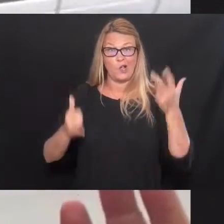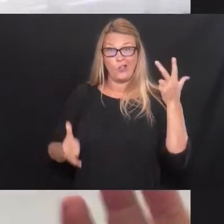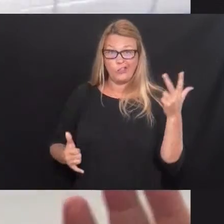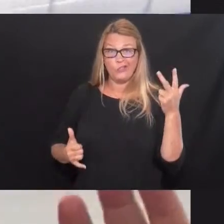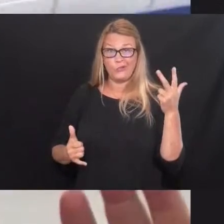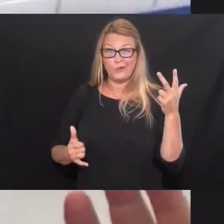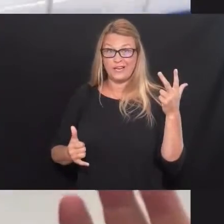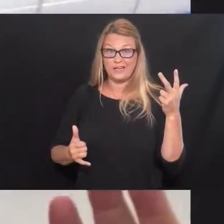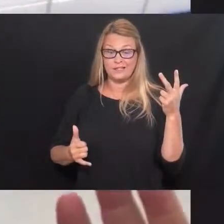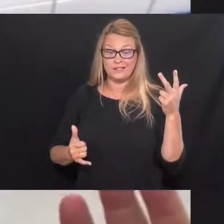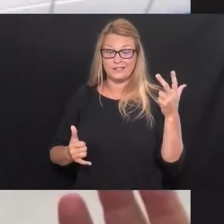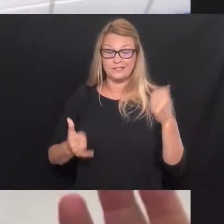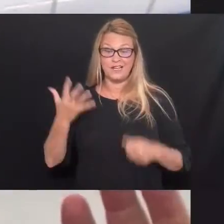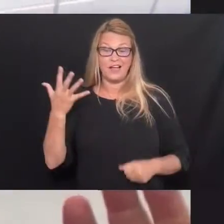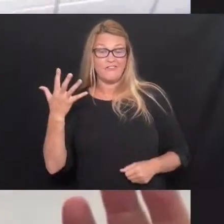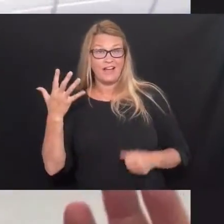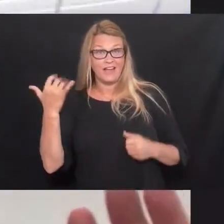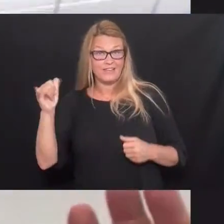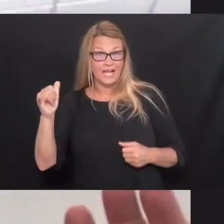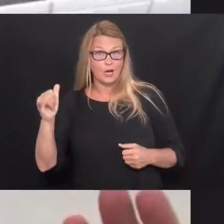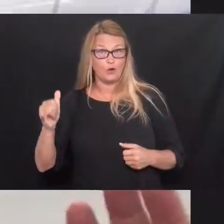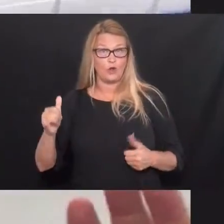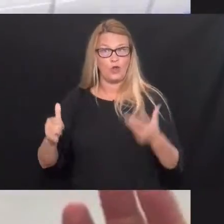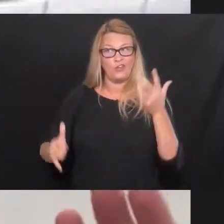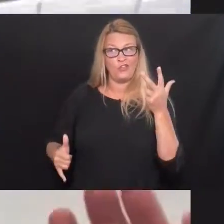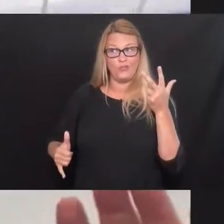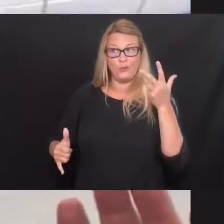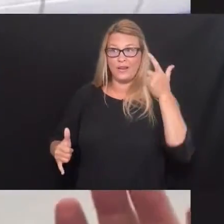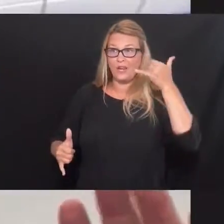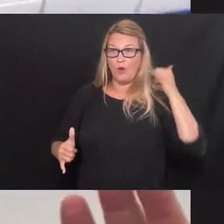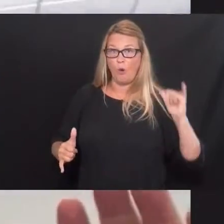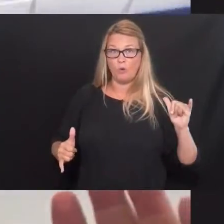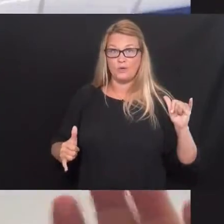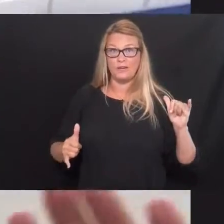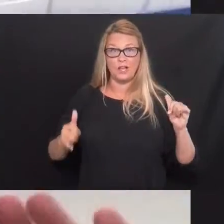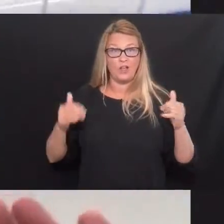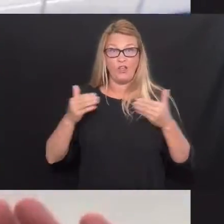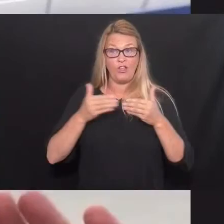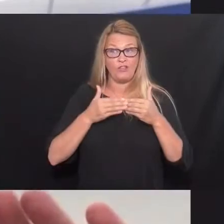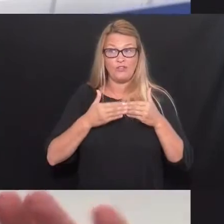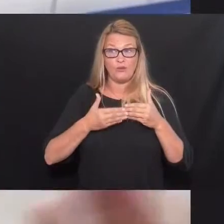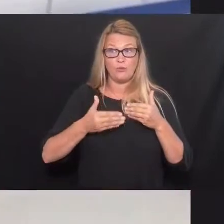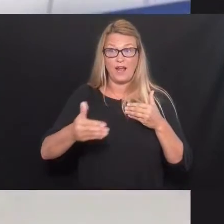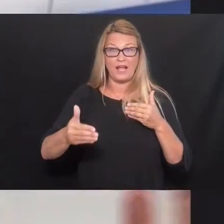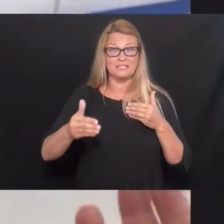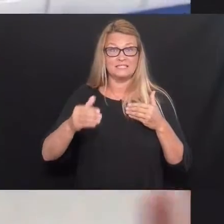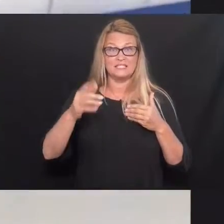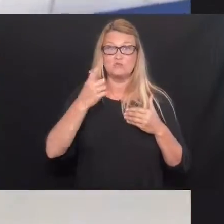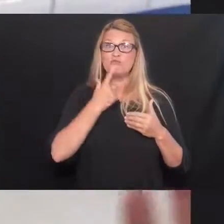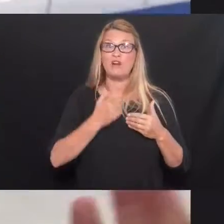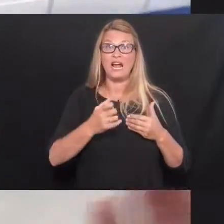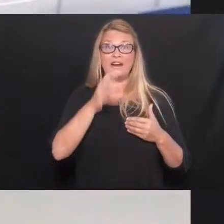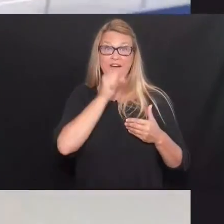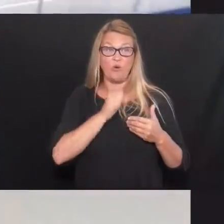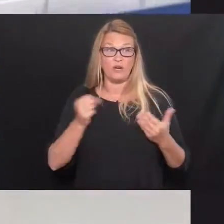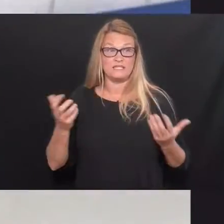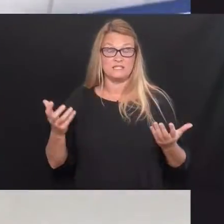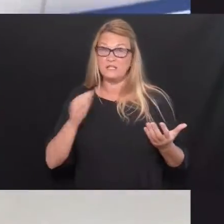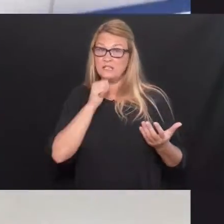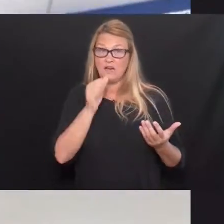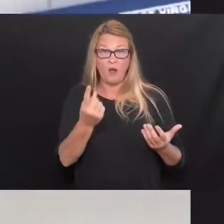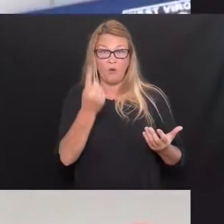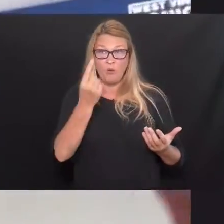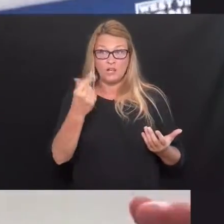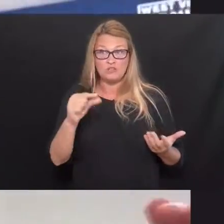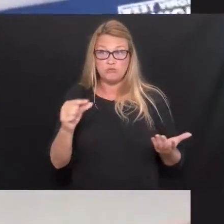counties yellow, 3 counties gold. The rest of the map is a sea of red and orange, not one green county